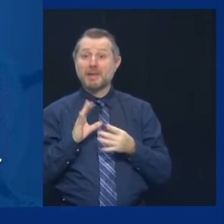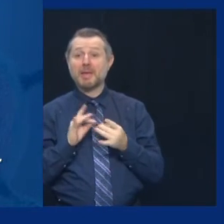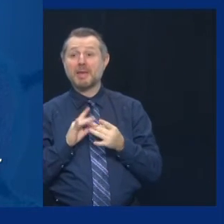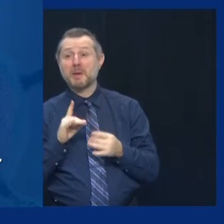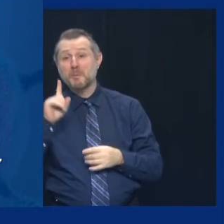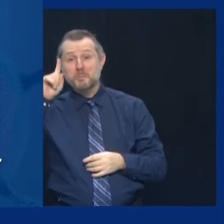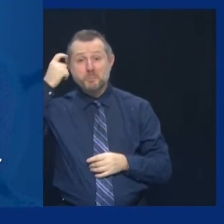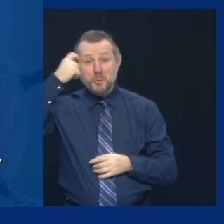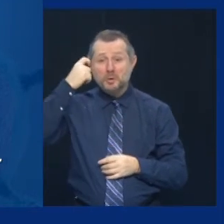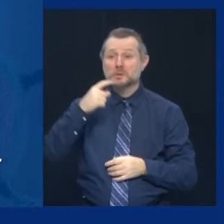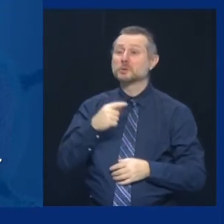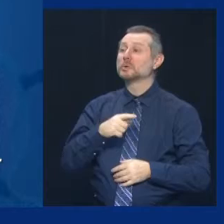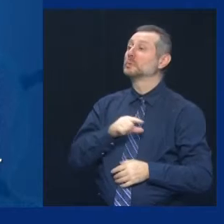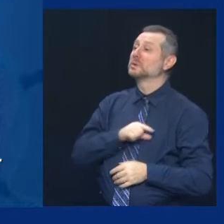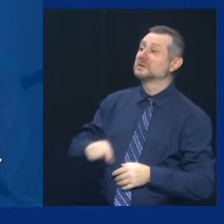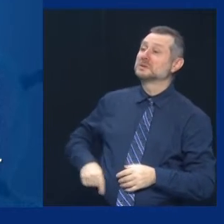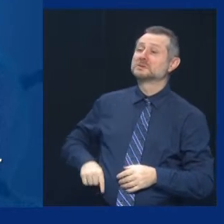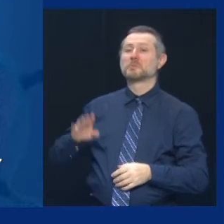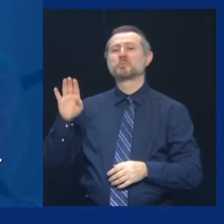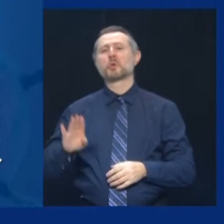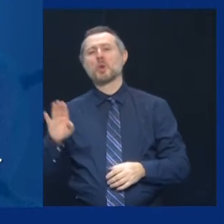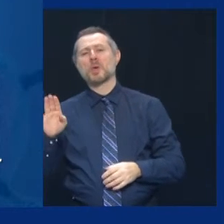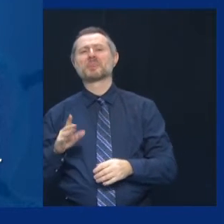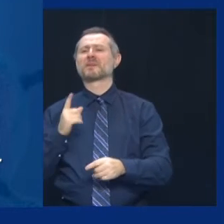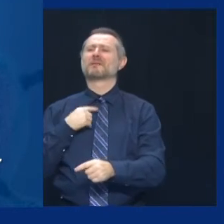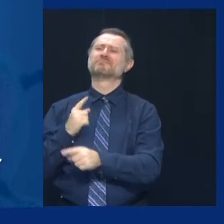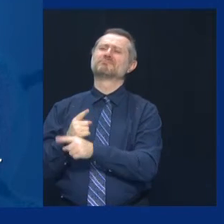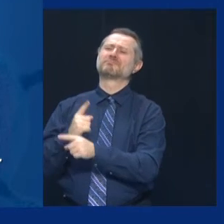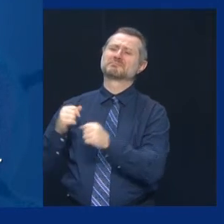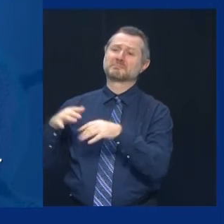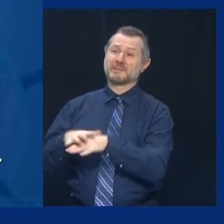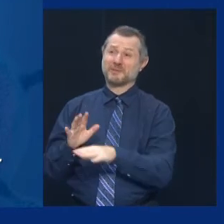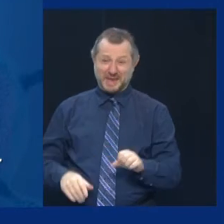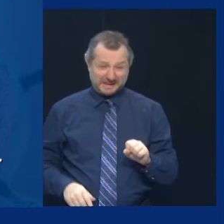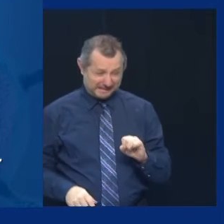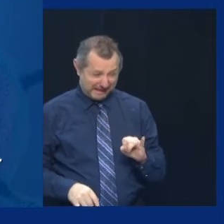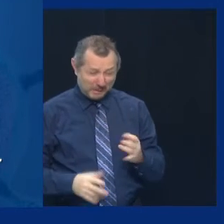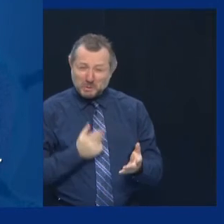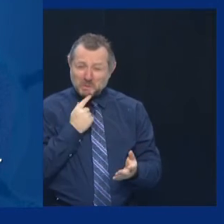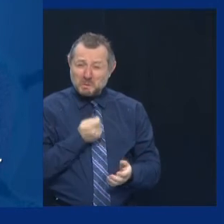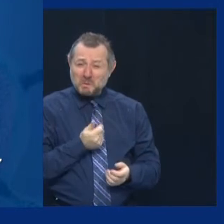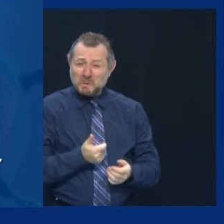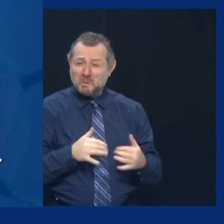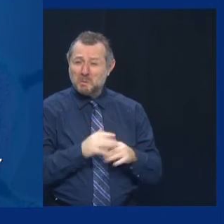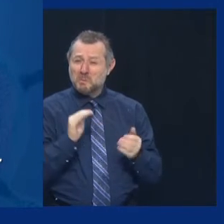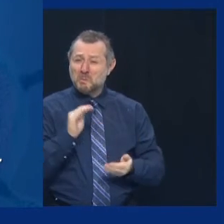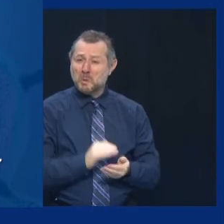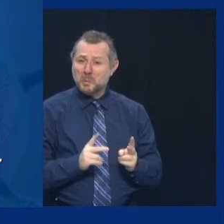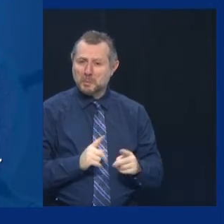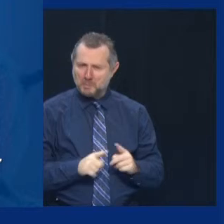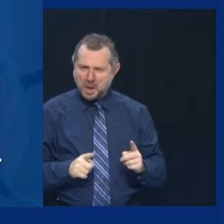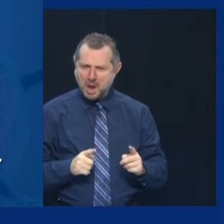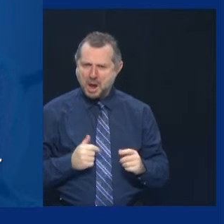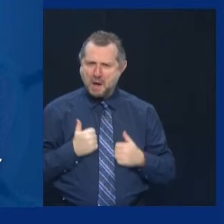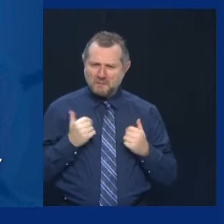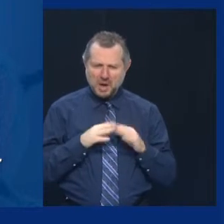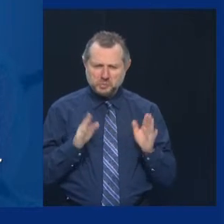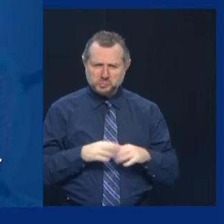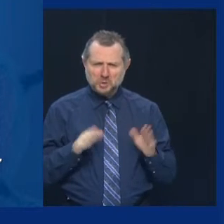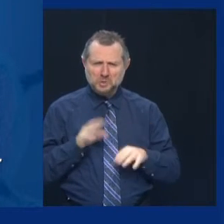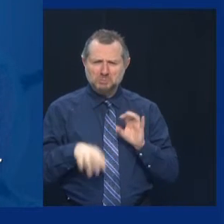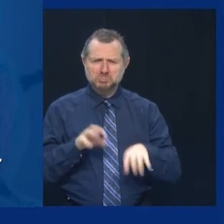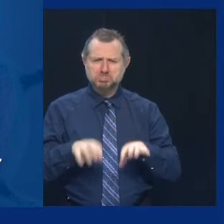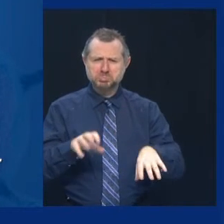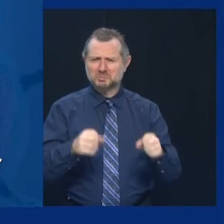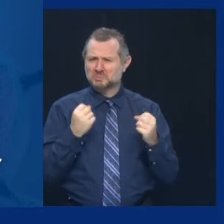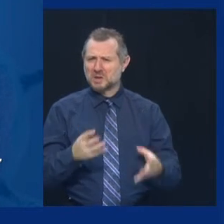familiar with New York City, Staten Island is more of a residential community, more single-family homes than many of the other